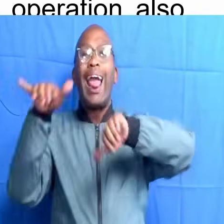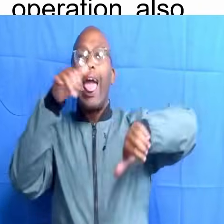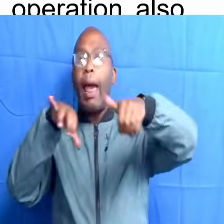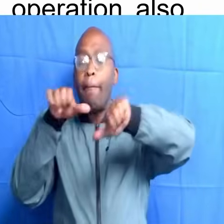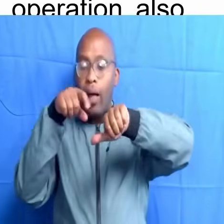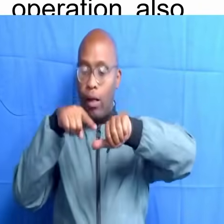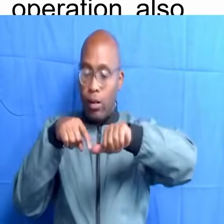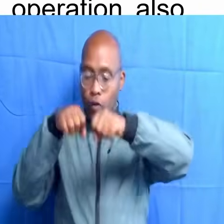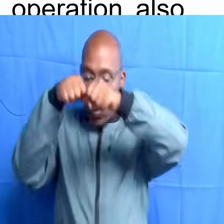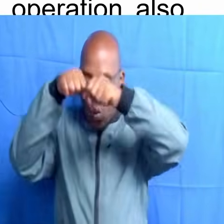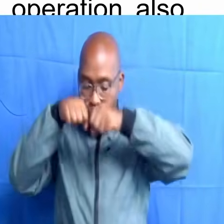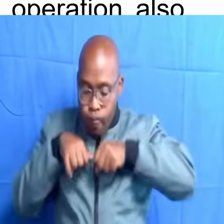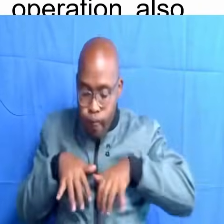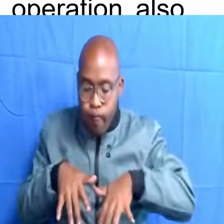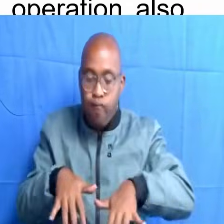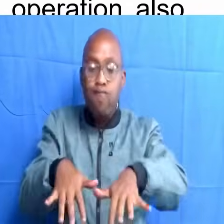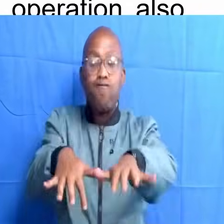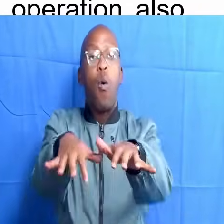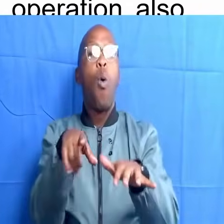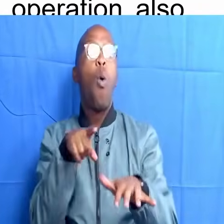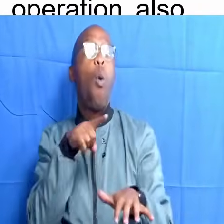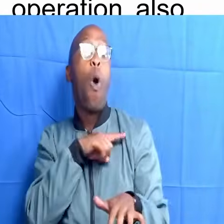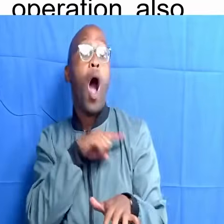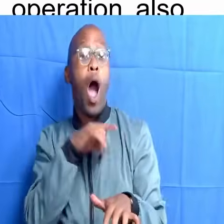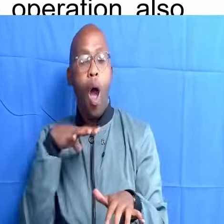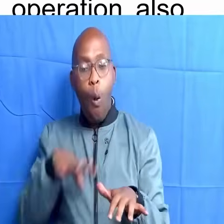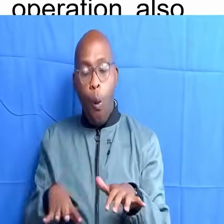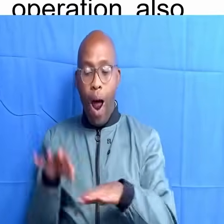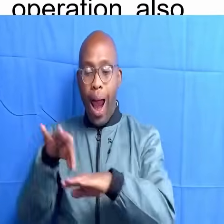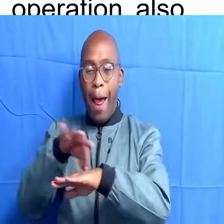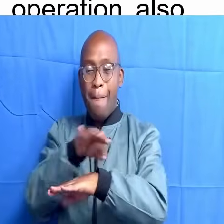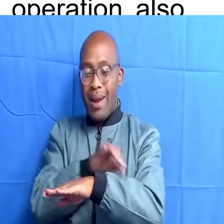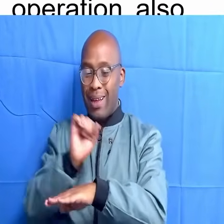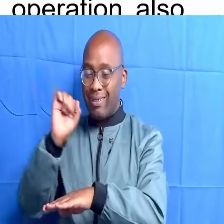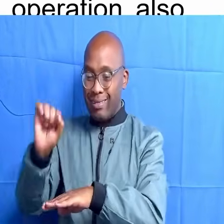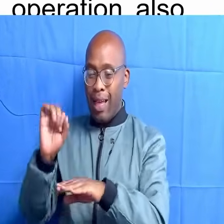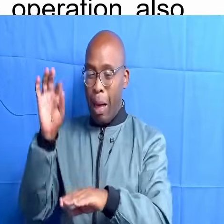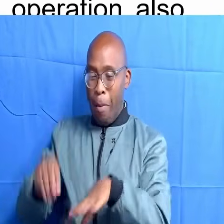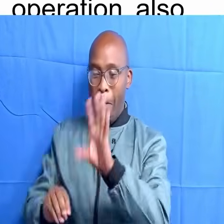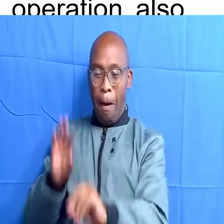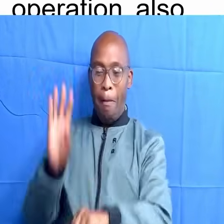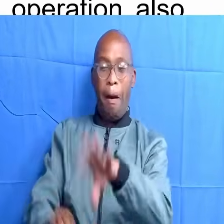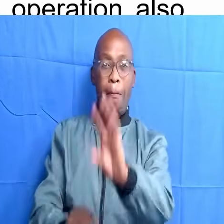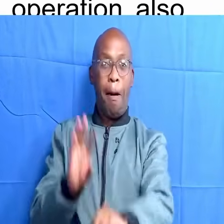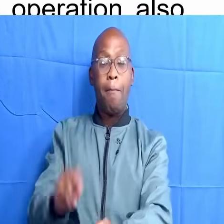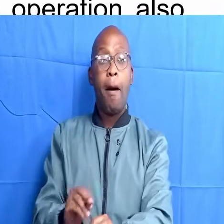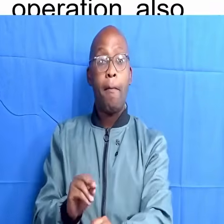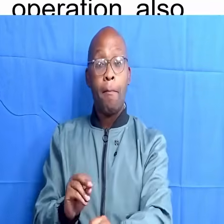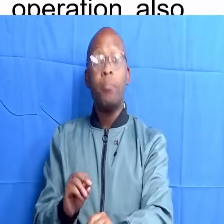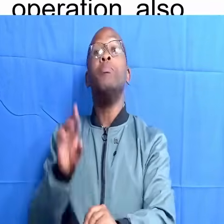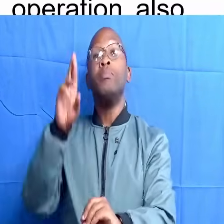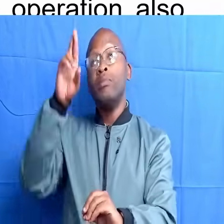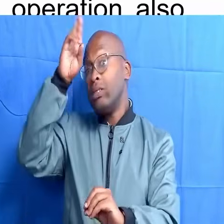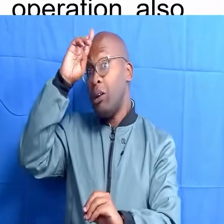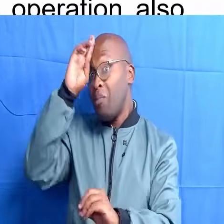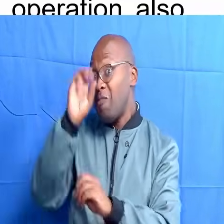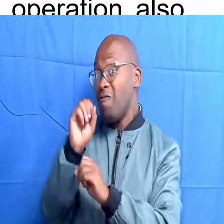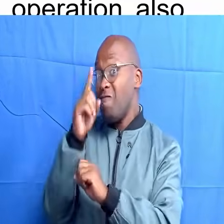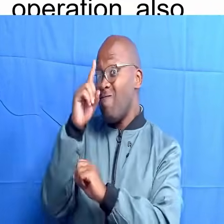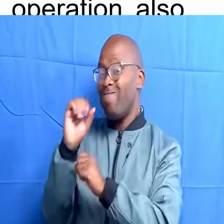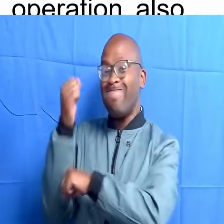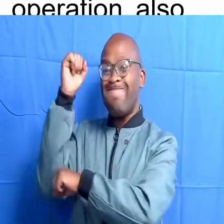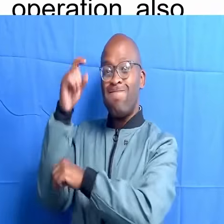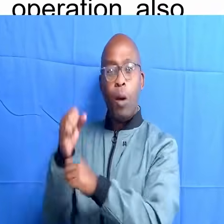introduced Operation Agent Orange. Operation Agent Orange aimed at destroying the forests and the